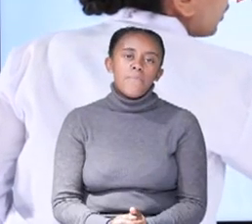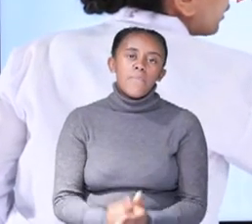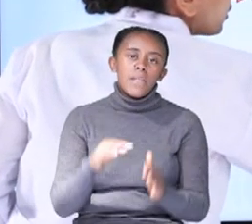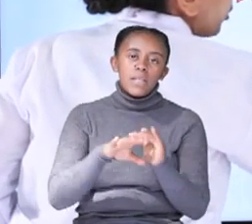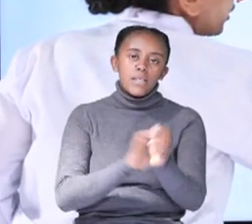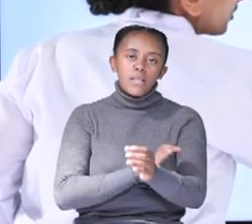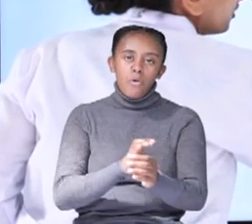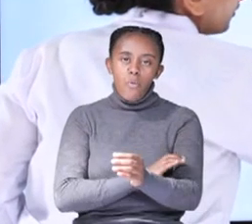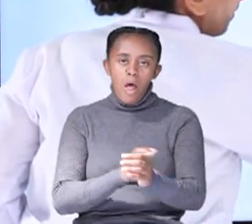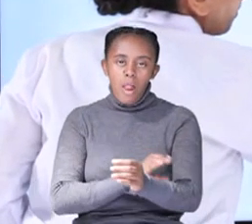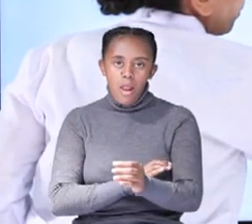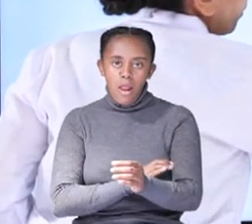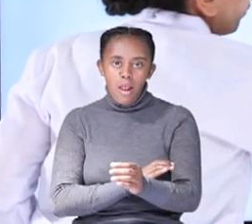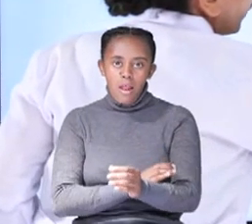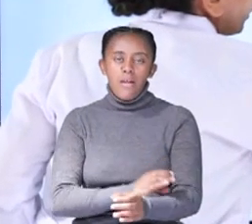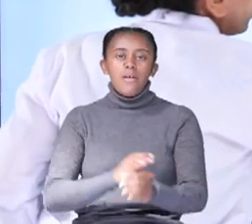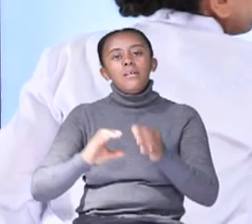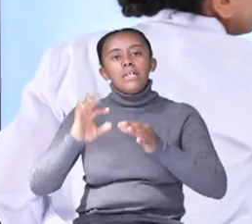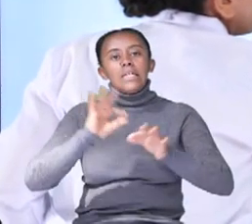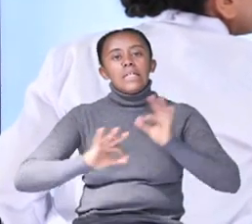in cellular respiration,